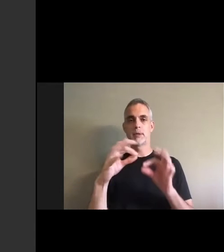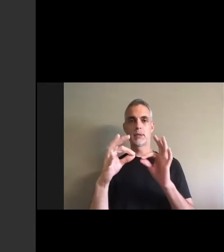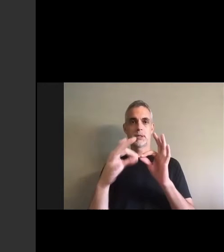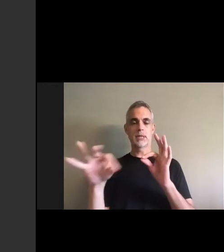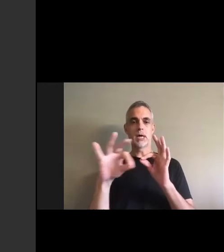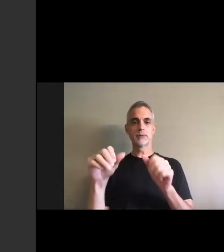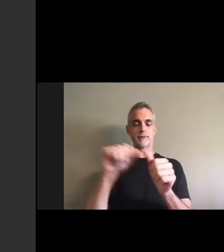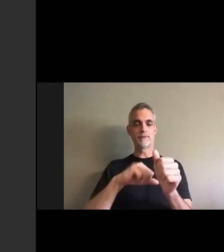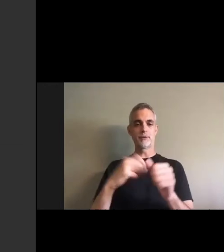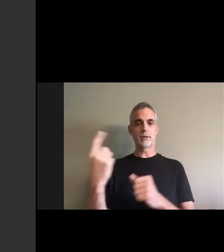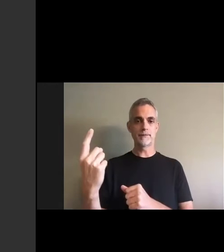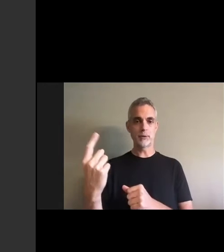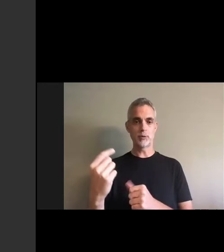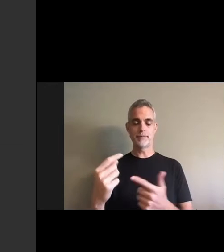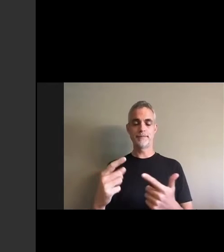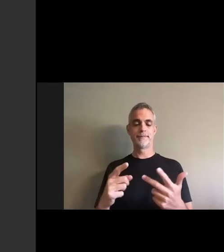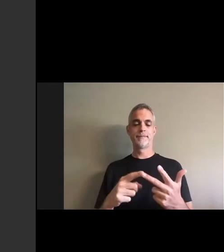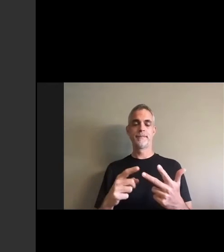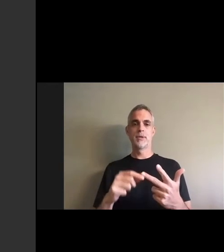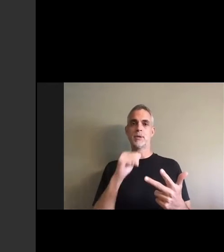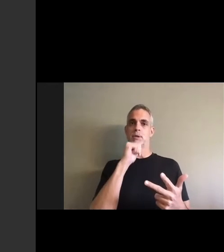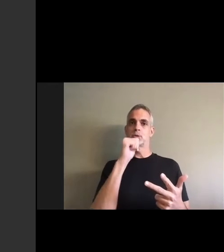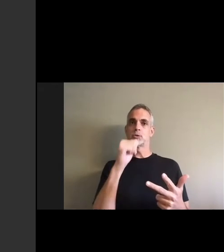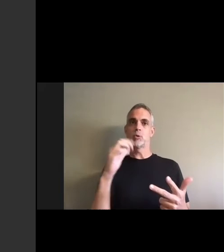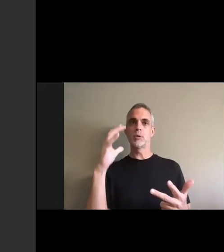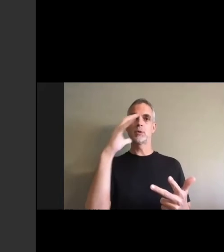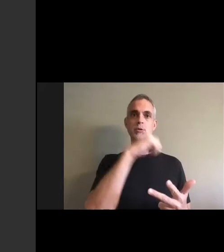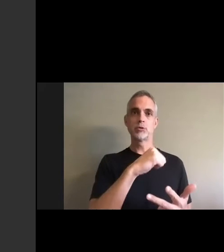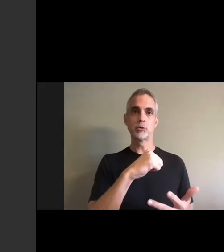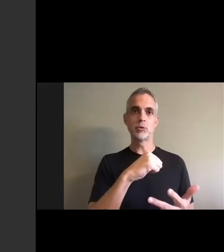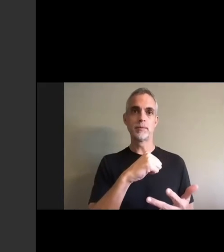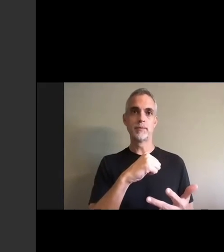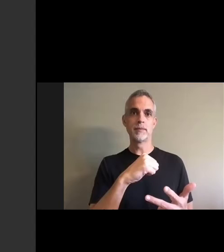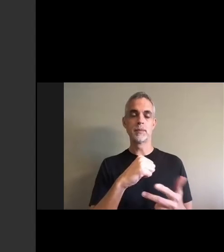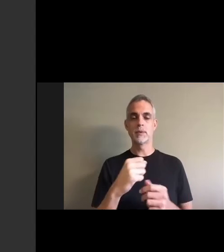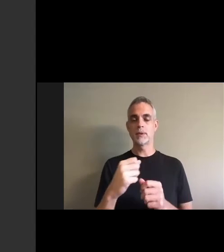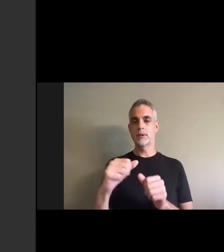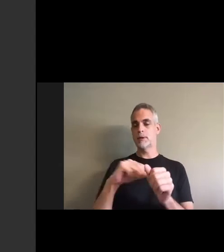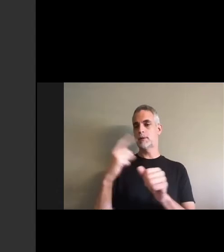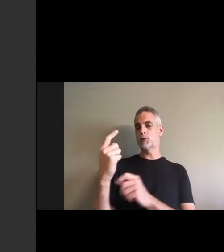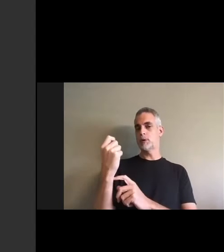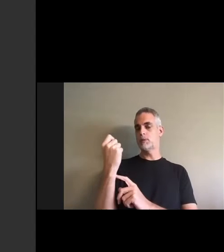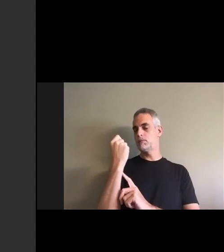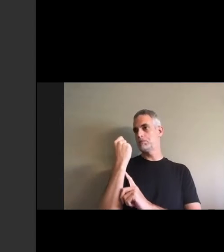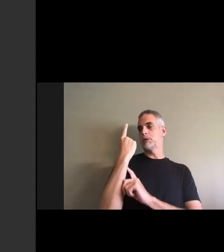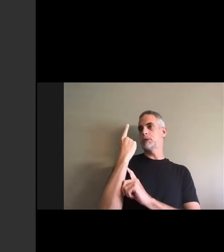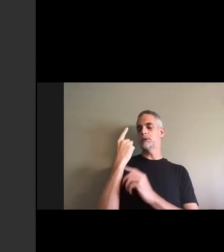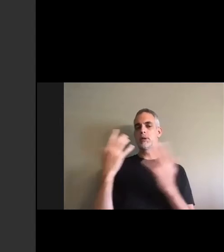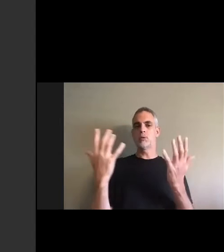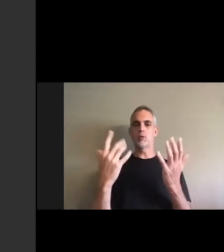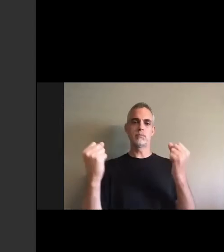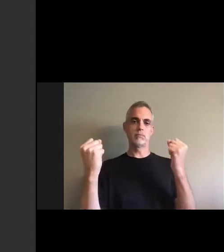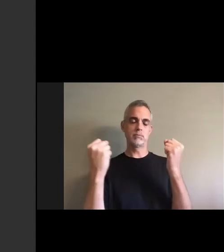assume that captions work for everybody. And we don't want to assume that everybody